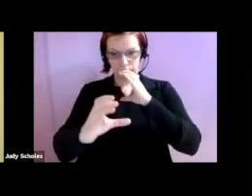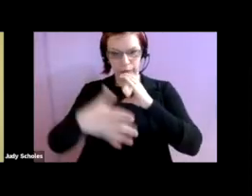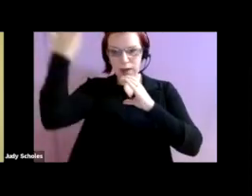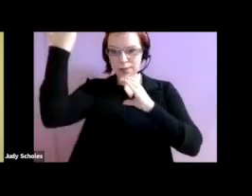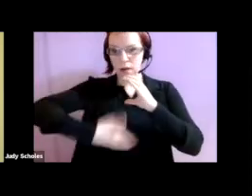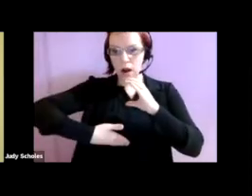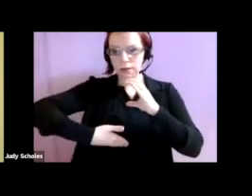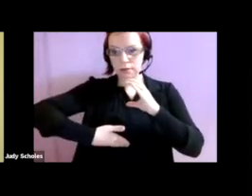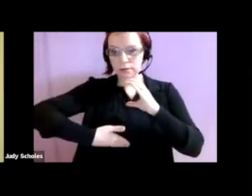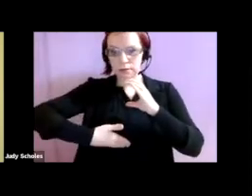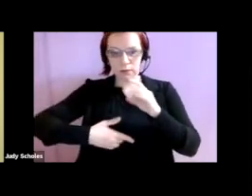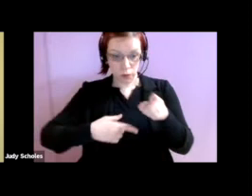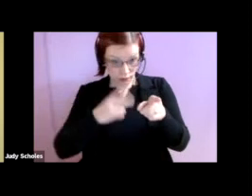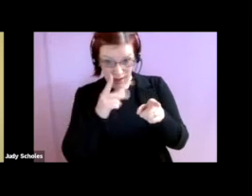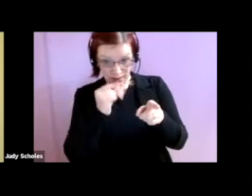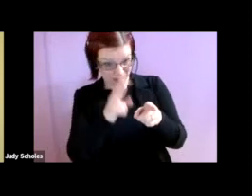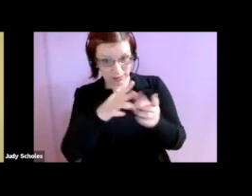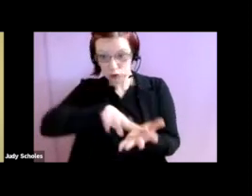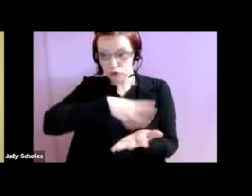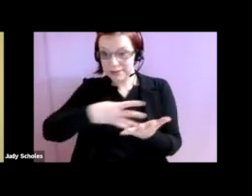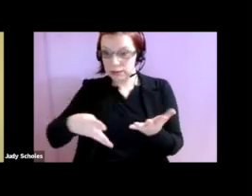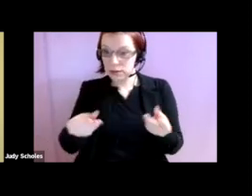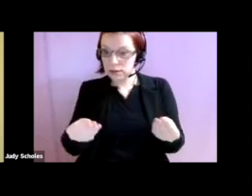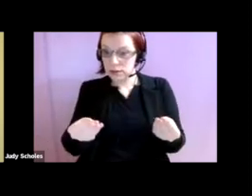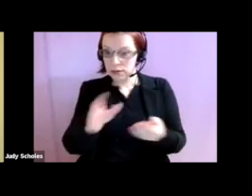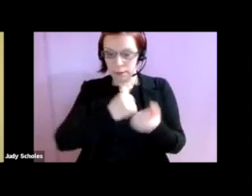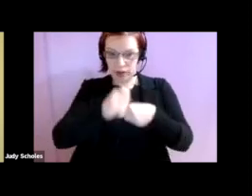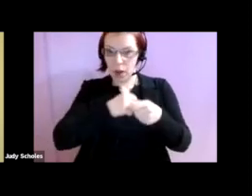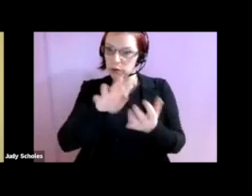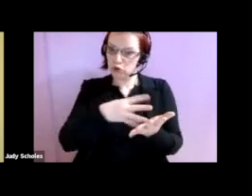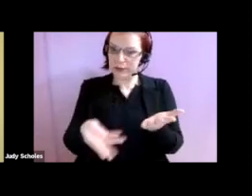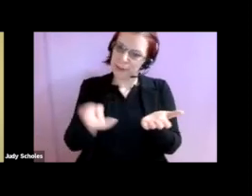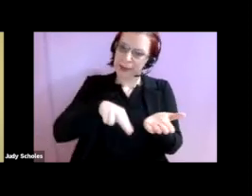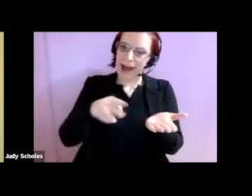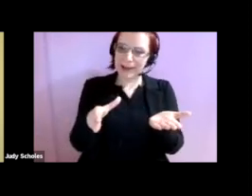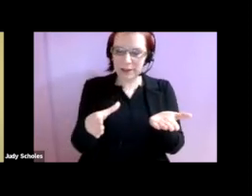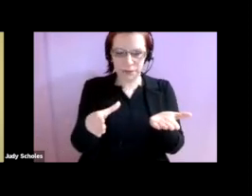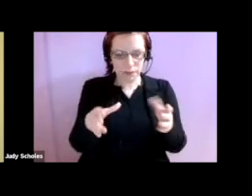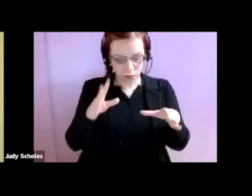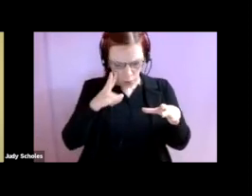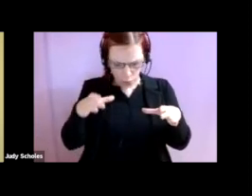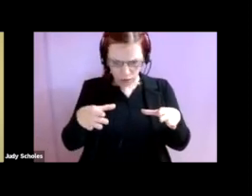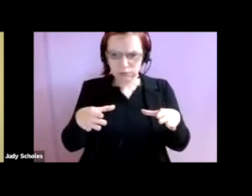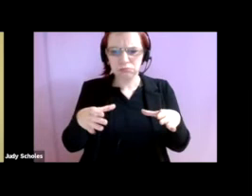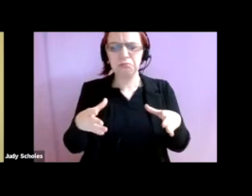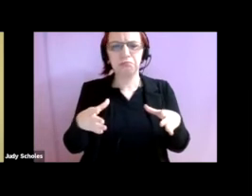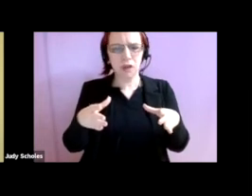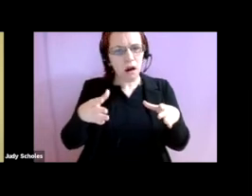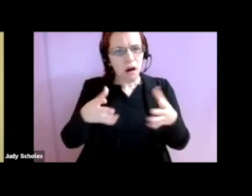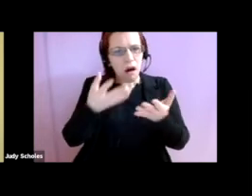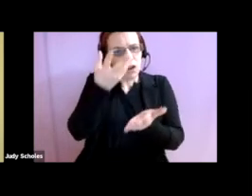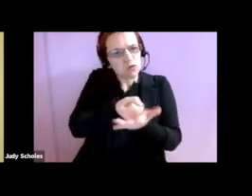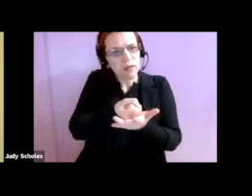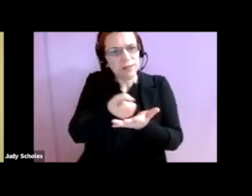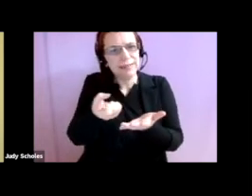Imagine that as our grid again, our flat grid on your screen. And we look at the effect of gravitational waves in